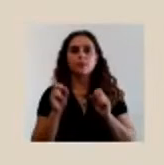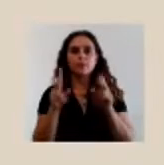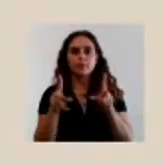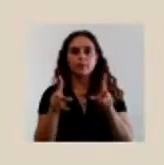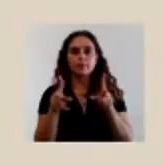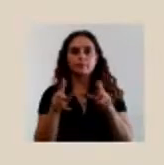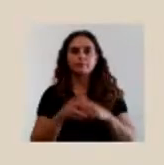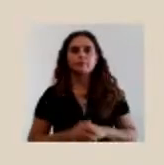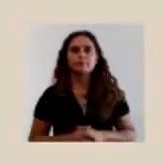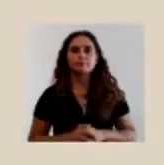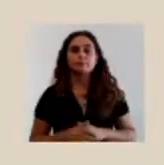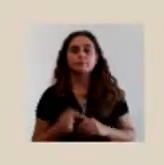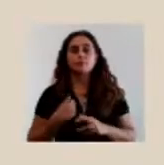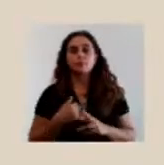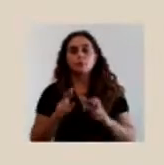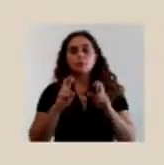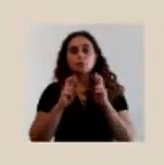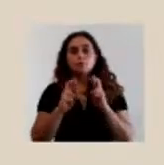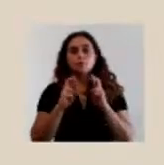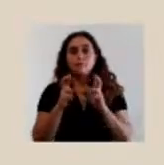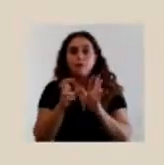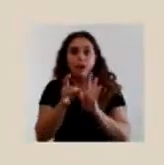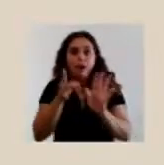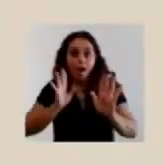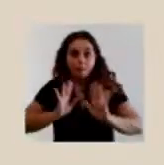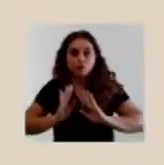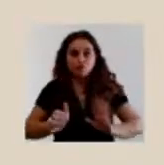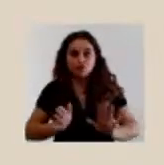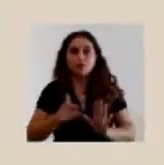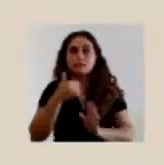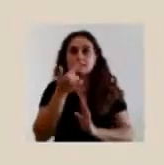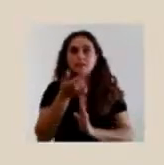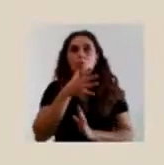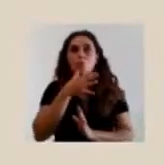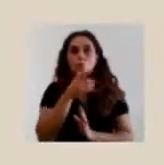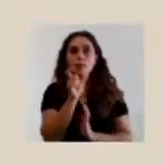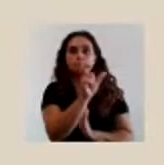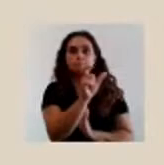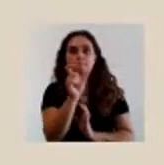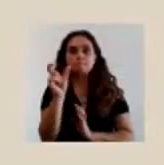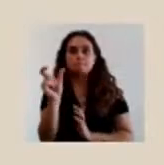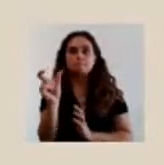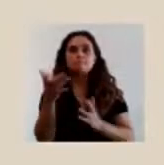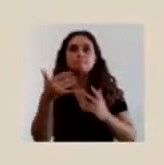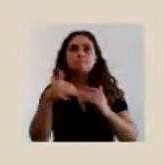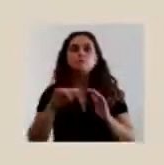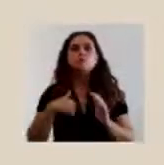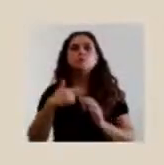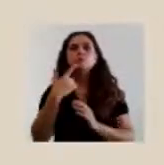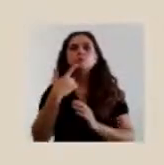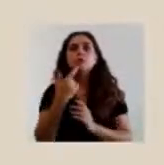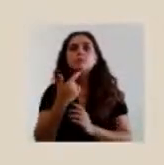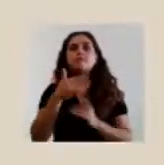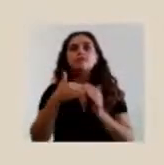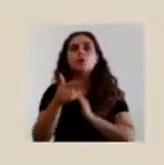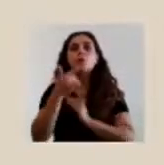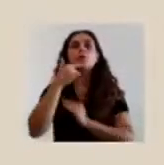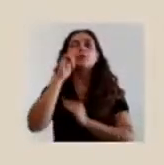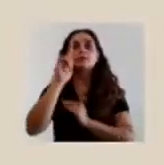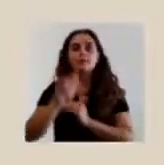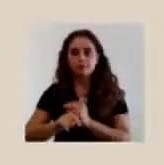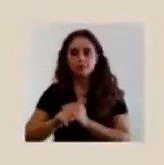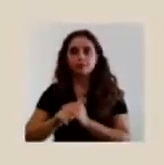Okay. I hope you were very quick on the draw saying the color of those texts. Now I'll ask you to do the same thing as